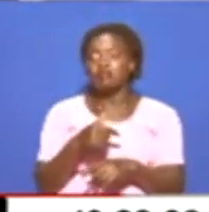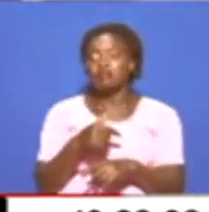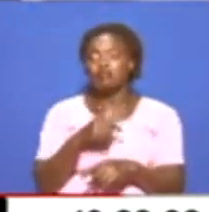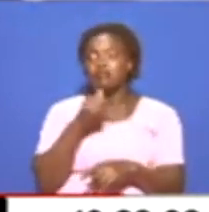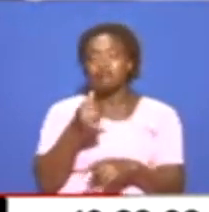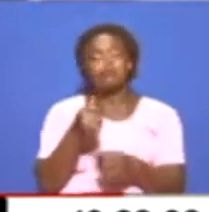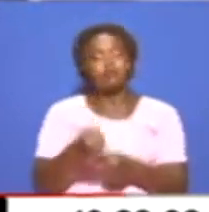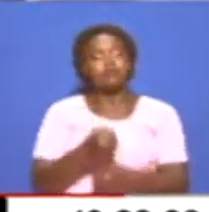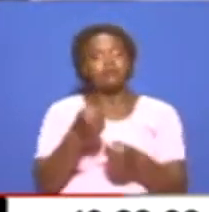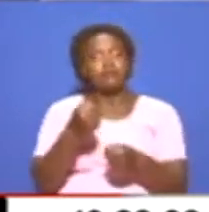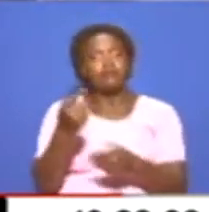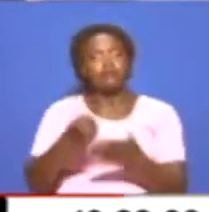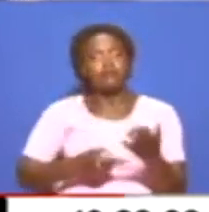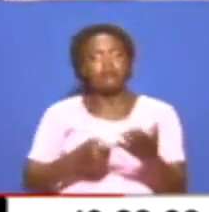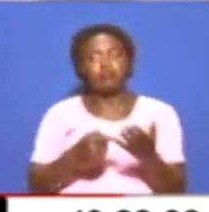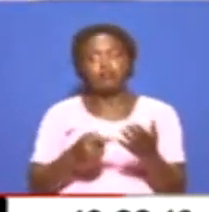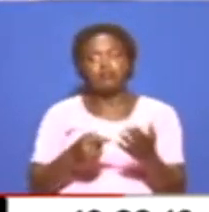trusting